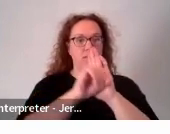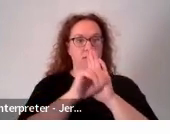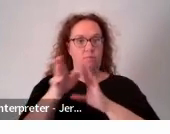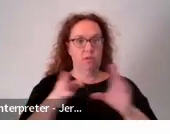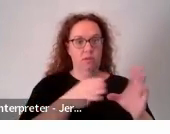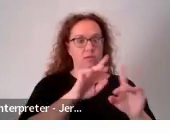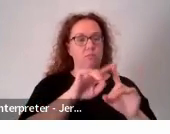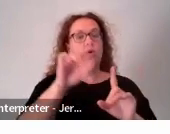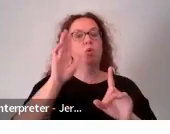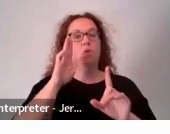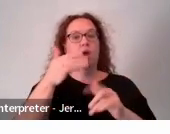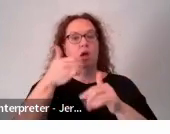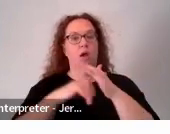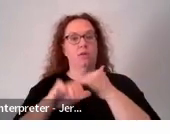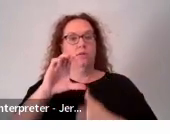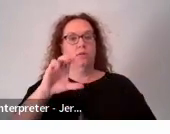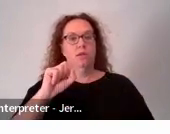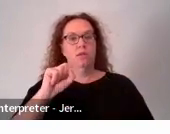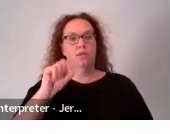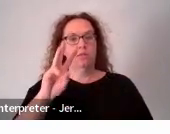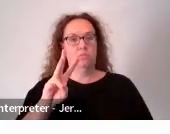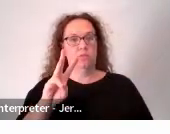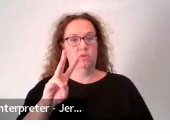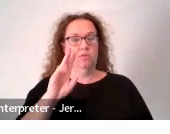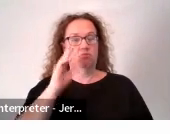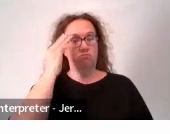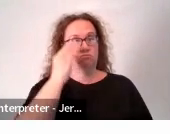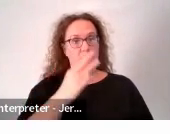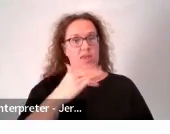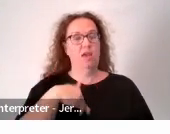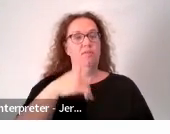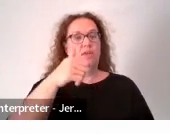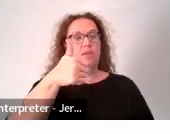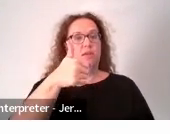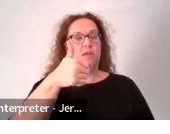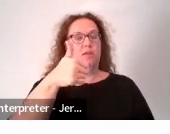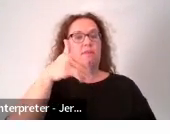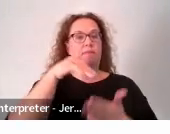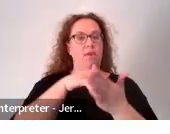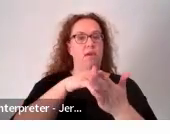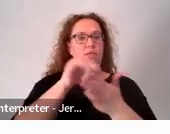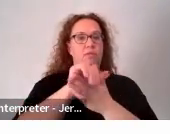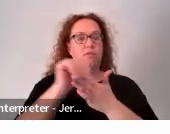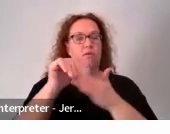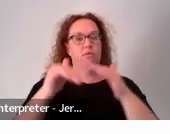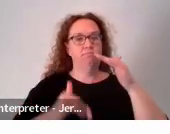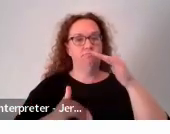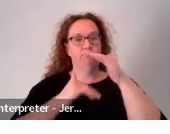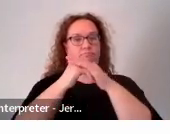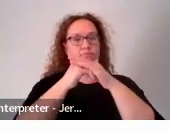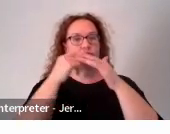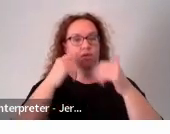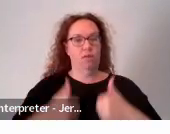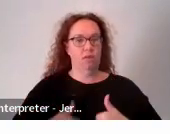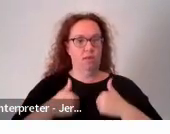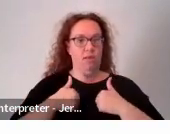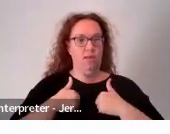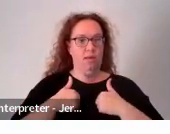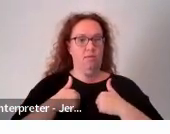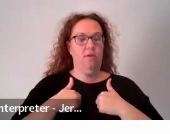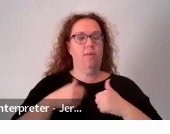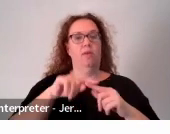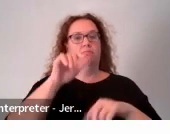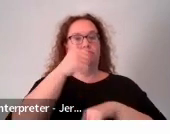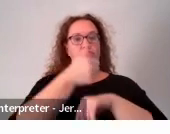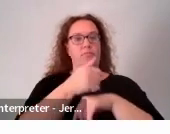the CSW. I do want to note there's a $10,000 lifetime limit on assistive services, which was established by